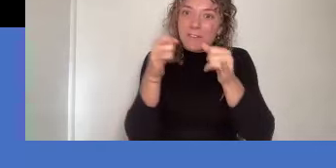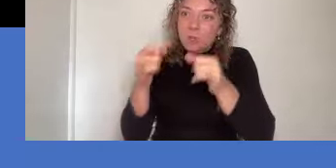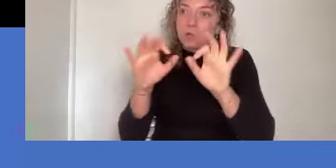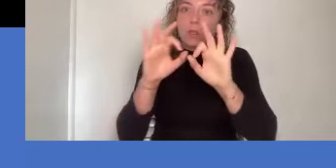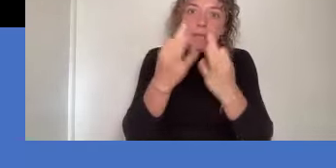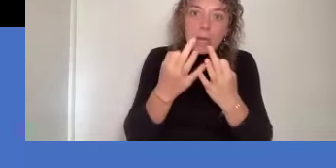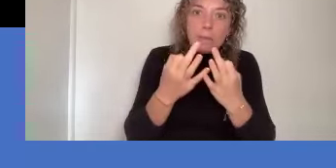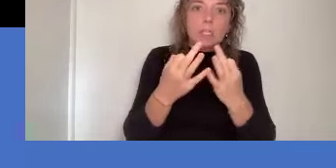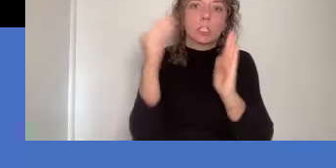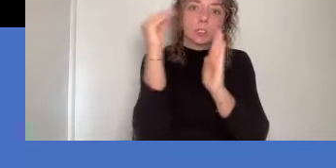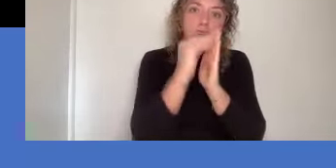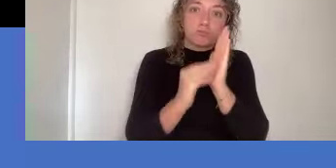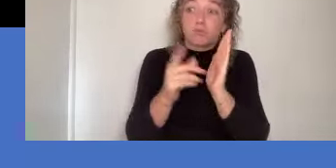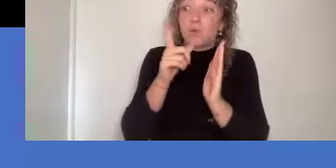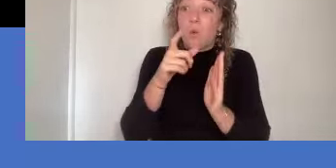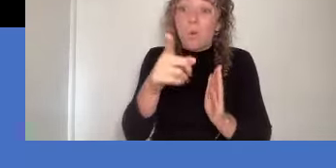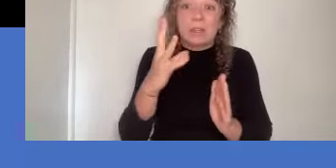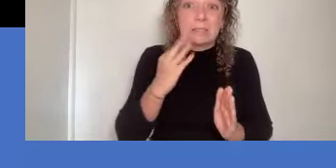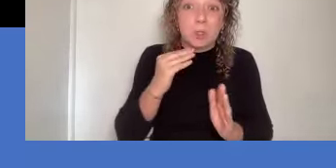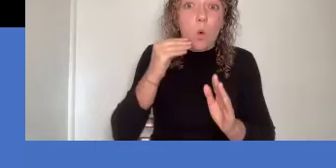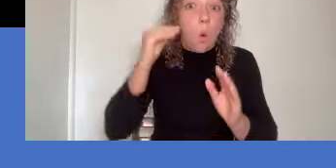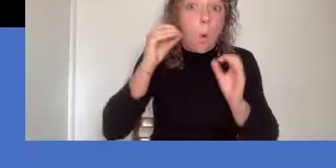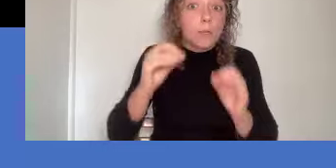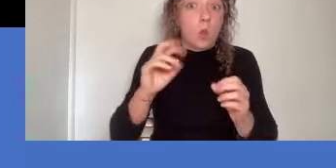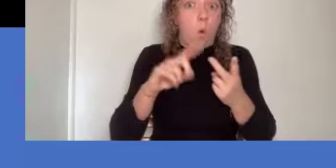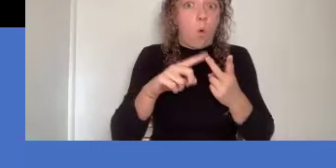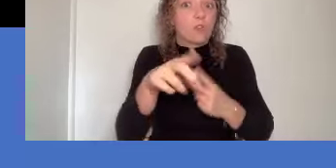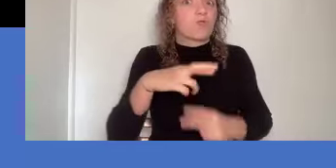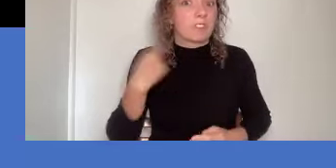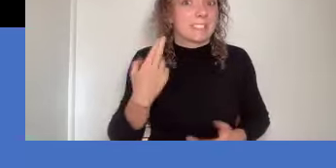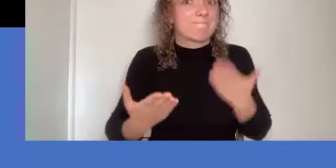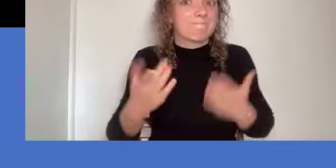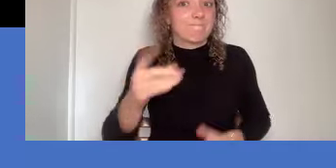families, right, experiencing homelessness or at risk of homelessness.